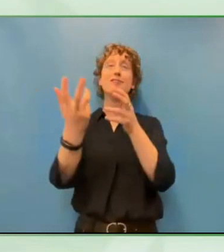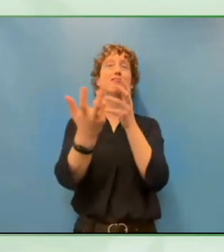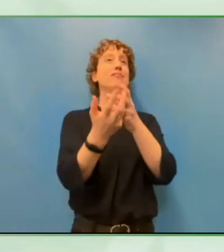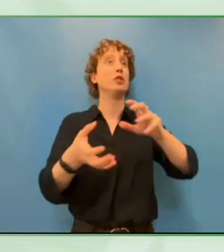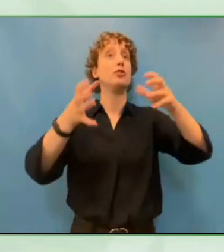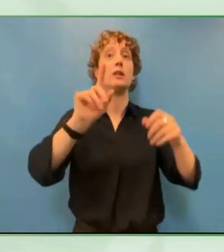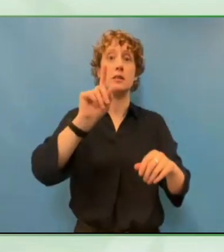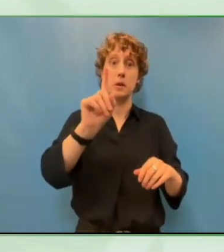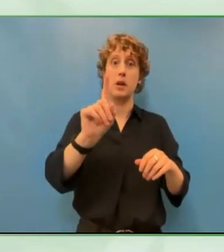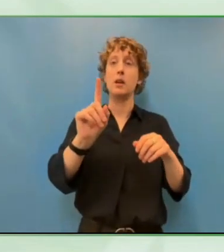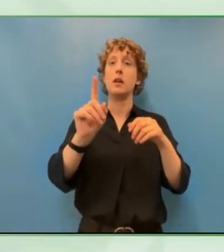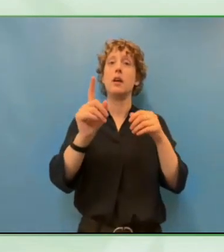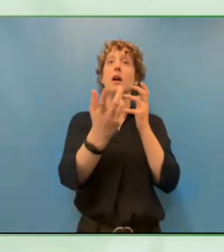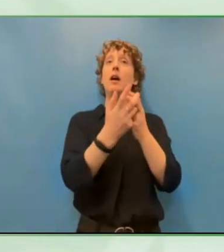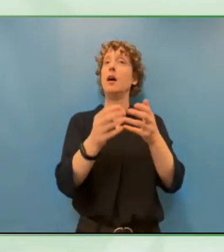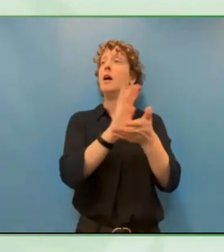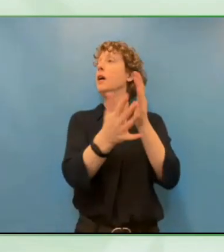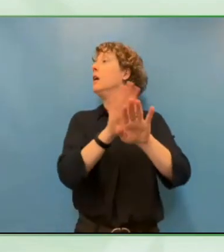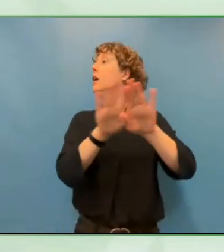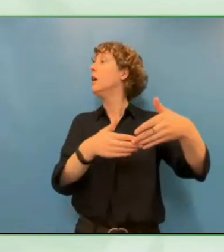If we continue to build on that,